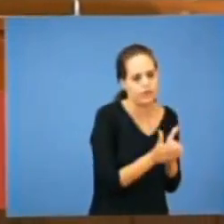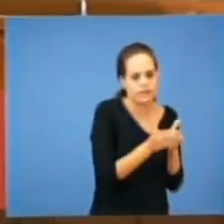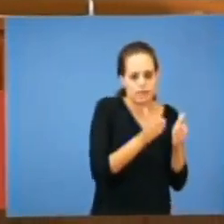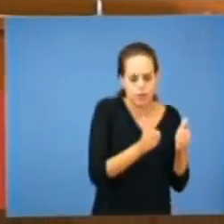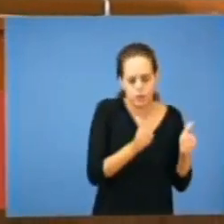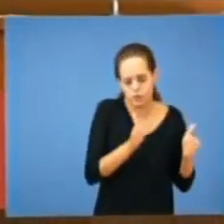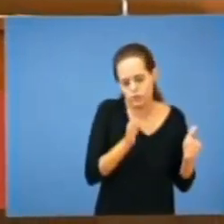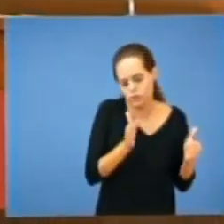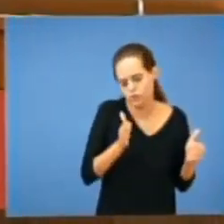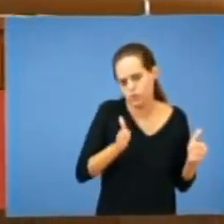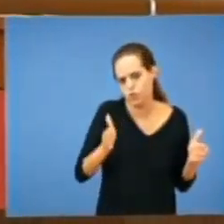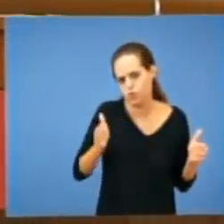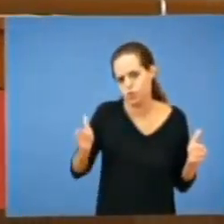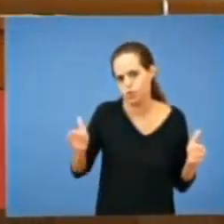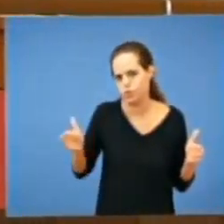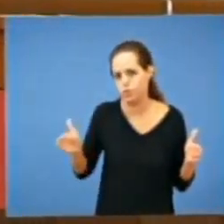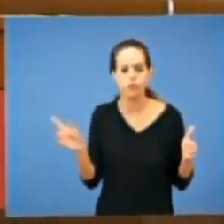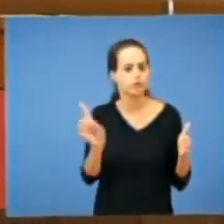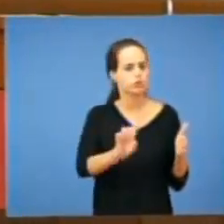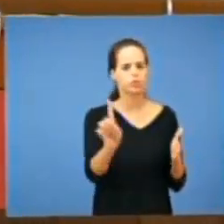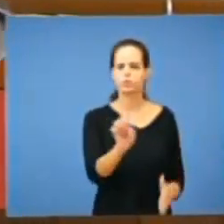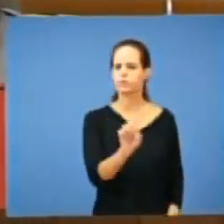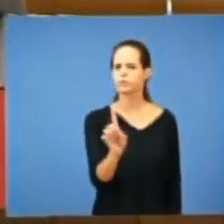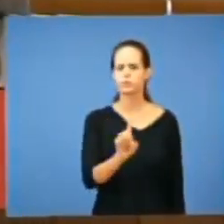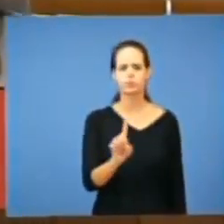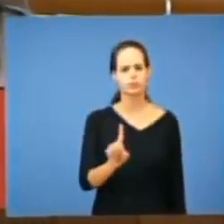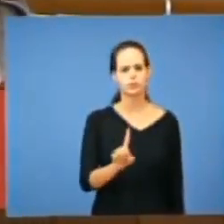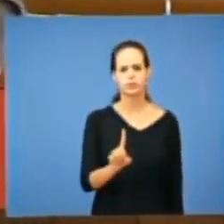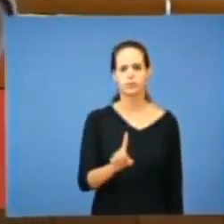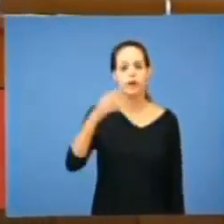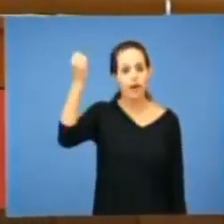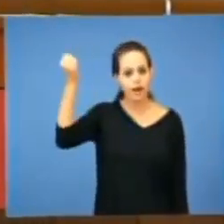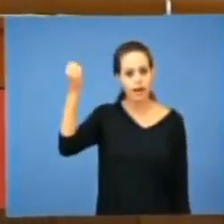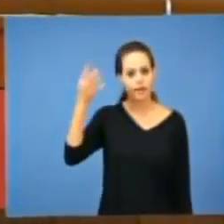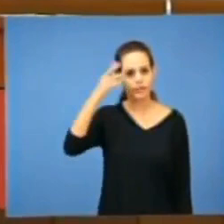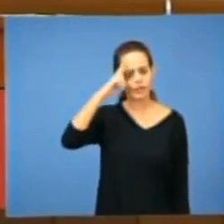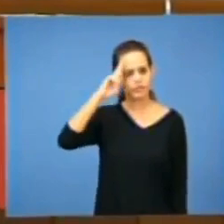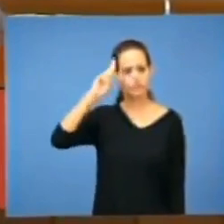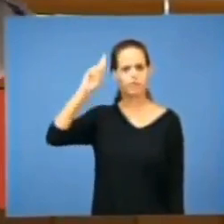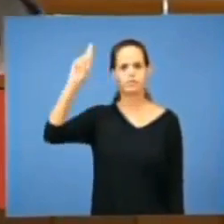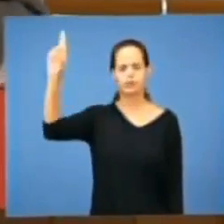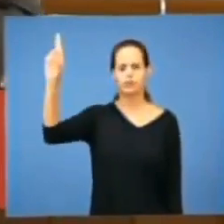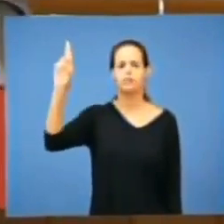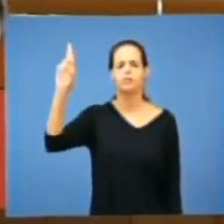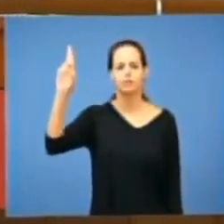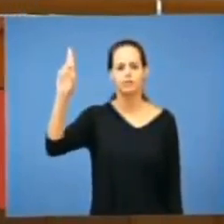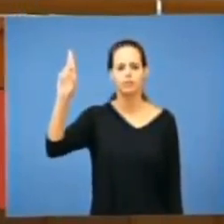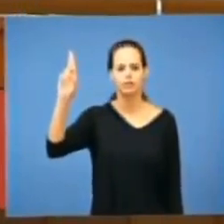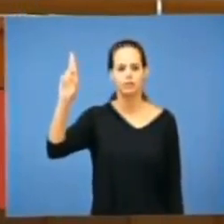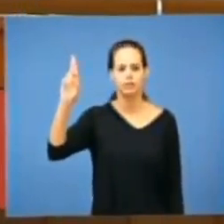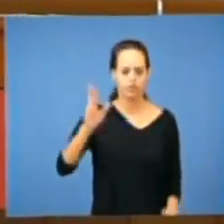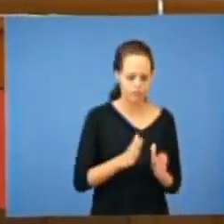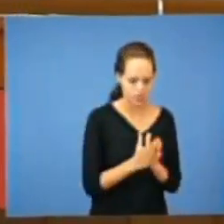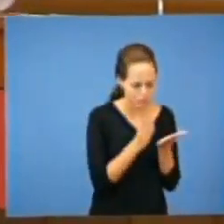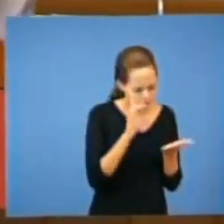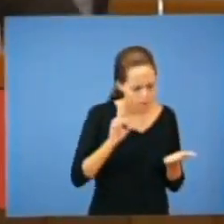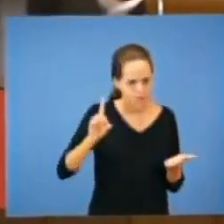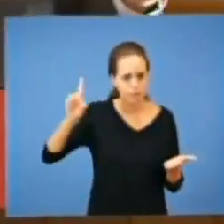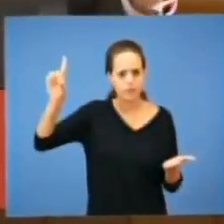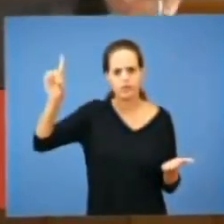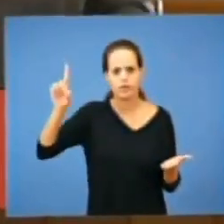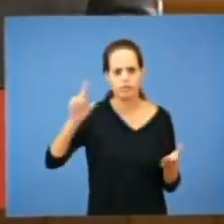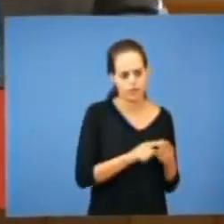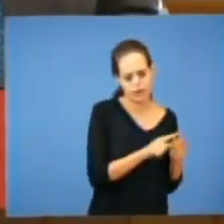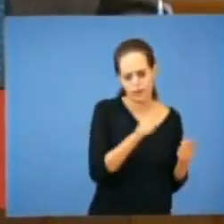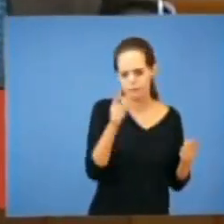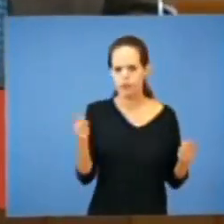it because it's a sequence. 1, 2, 3, 4, 5. That's not how it works. Revelation, it jumps to a point to another